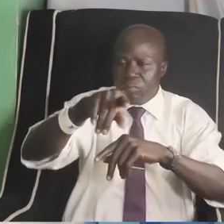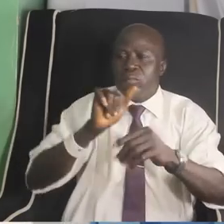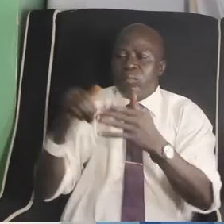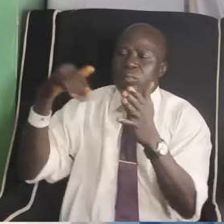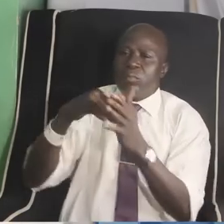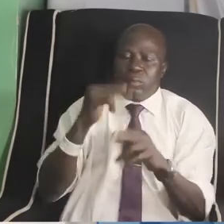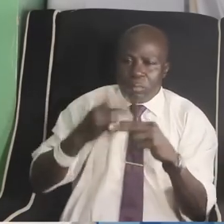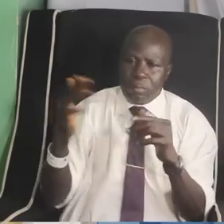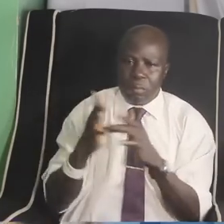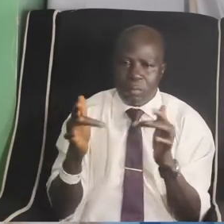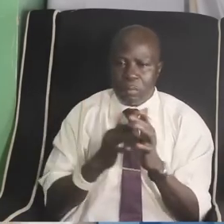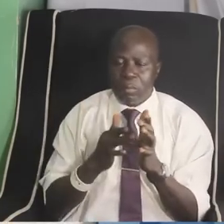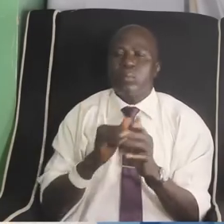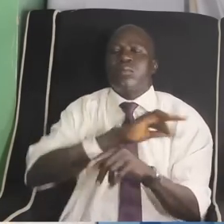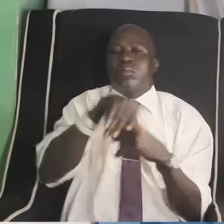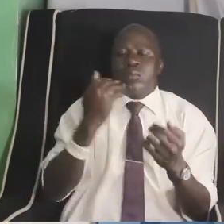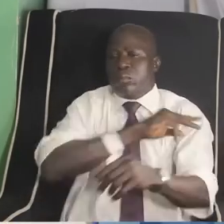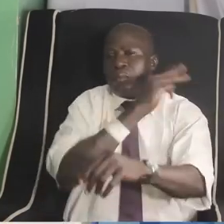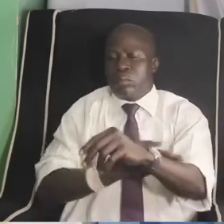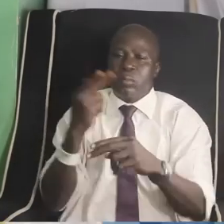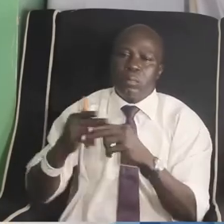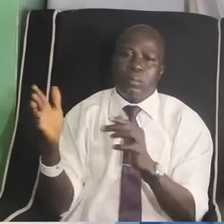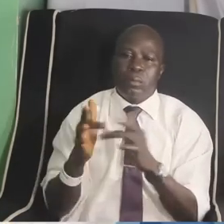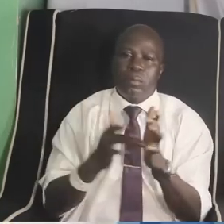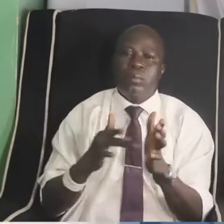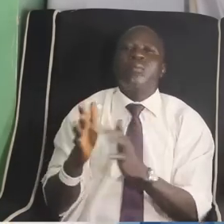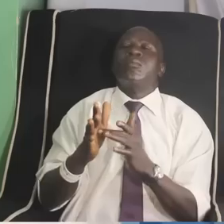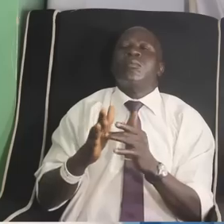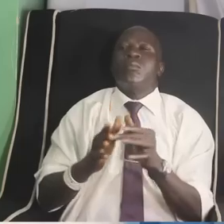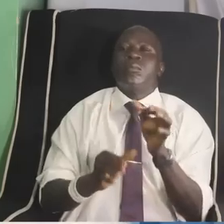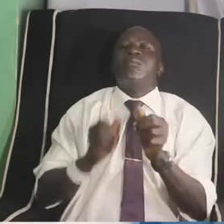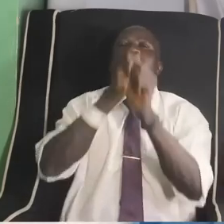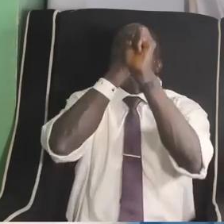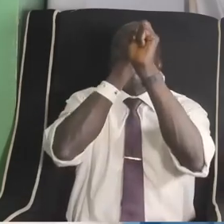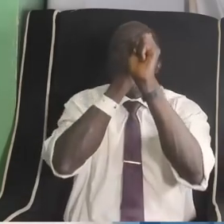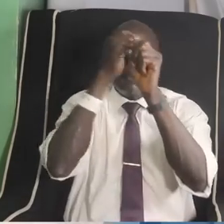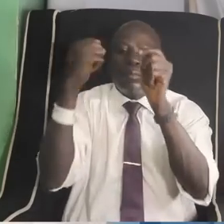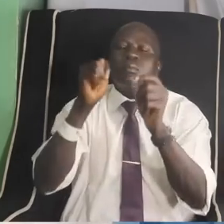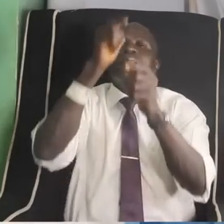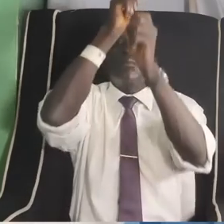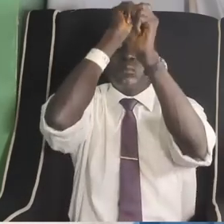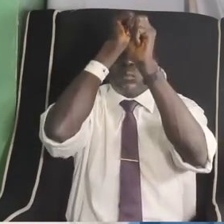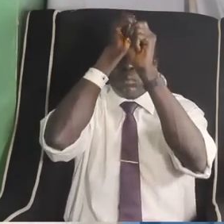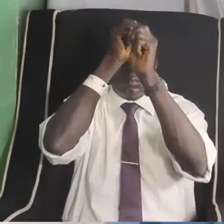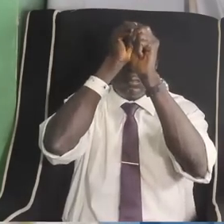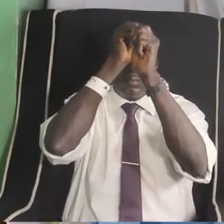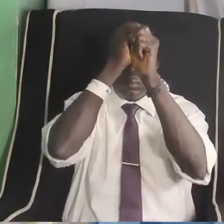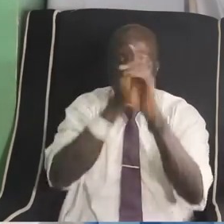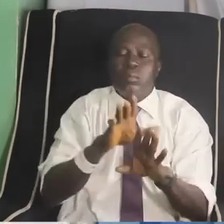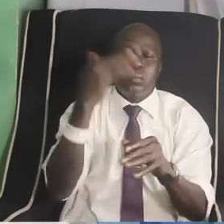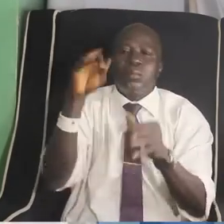Amen. In the name of Jesus. In the mighty name. The Bible says. Blessed are those